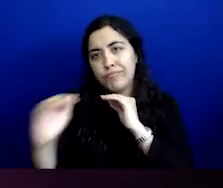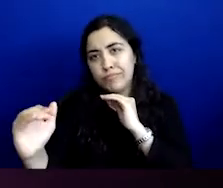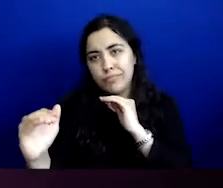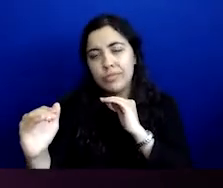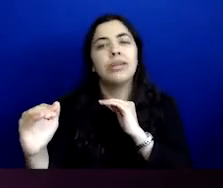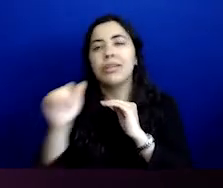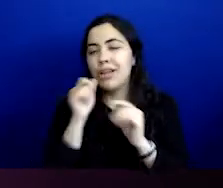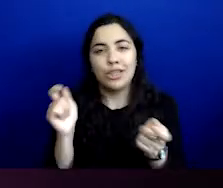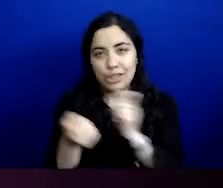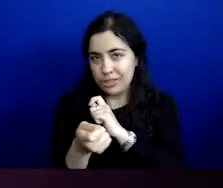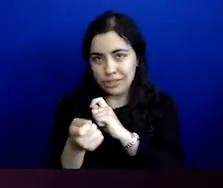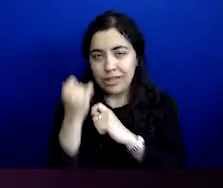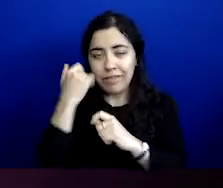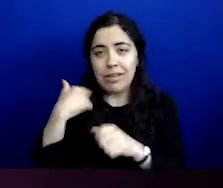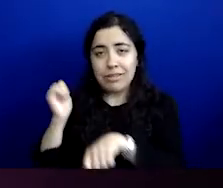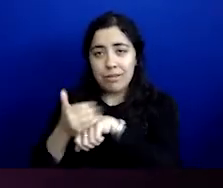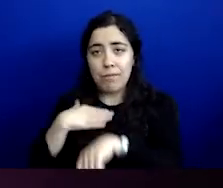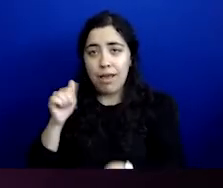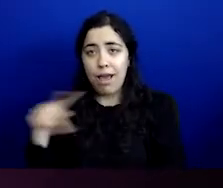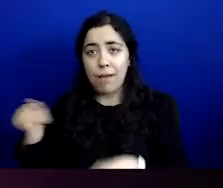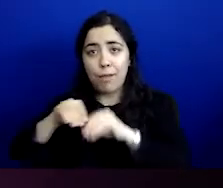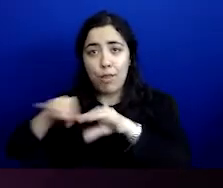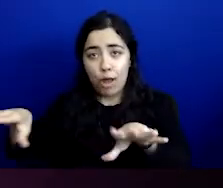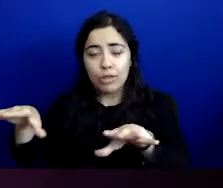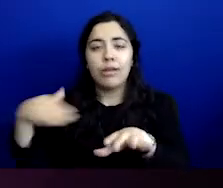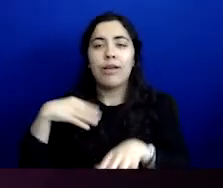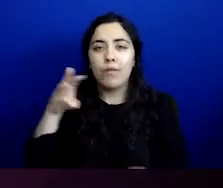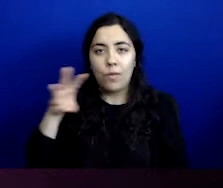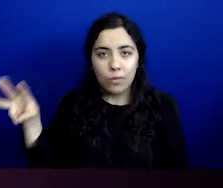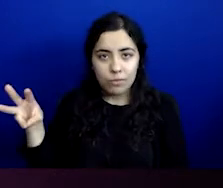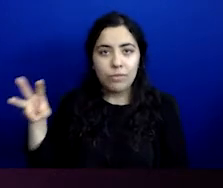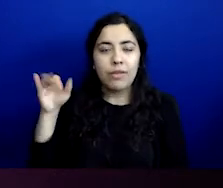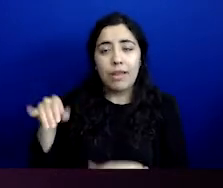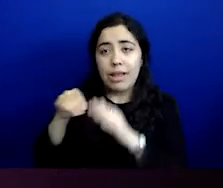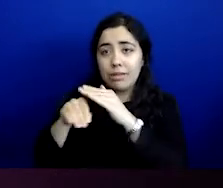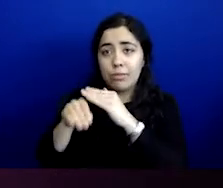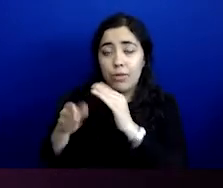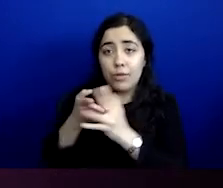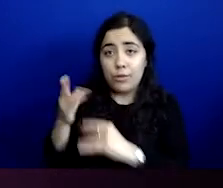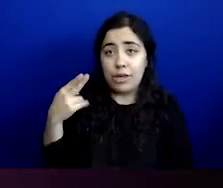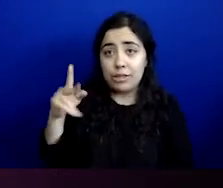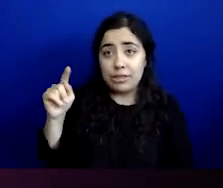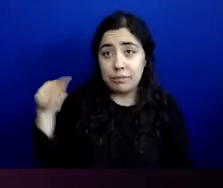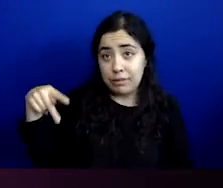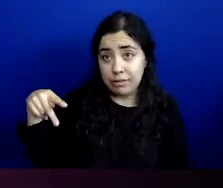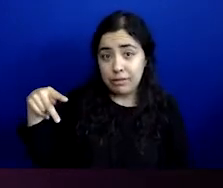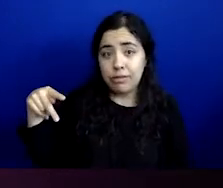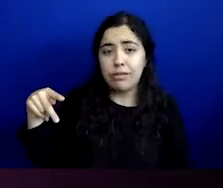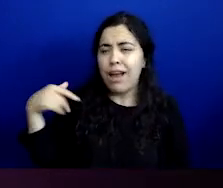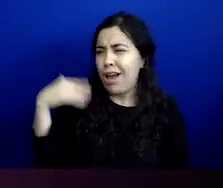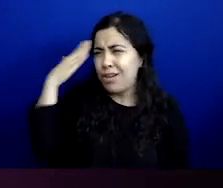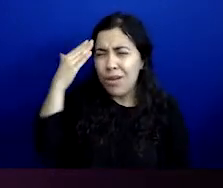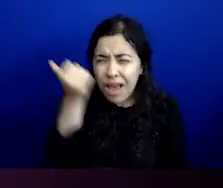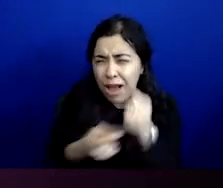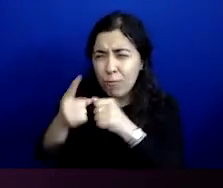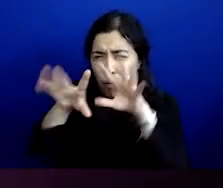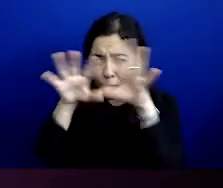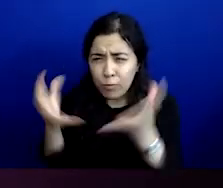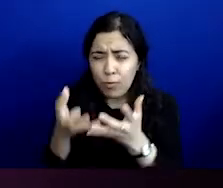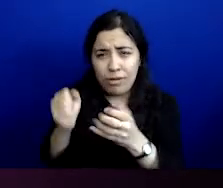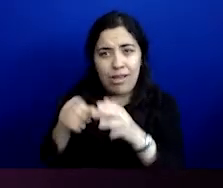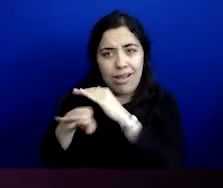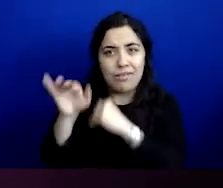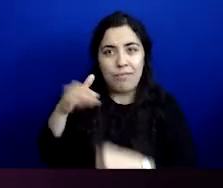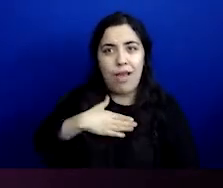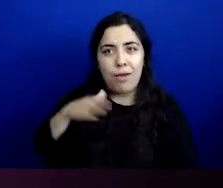I build an application and I launch it and I have a website and it's accessible via HTTP, I know that anyone in the world can